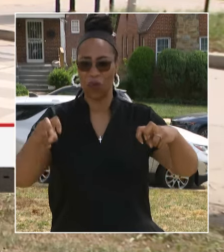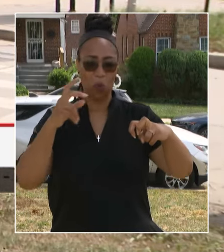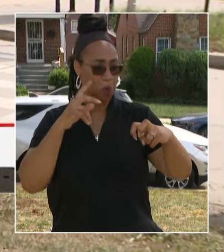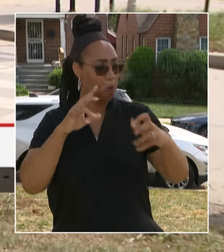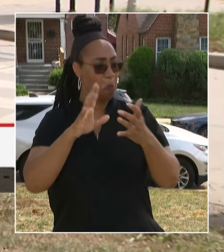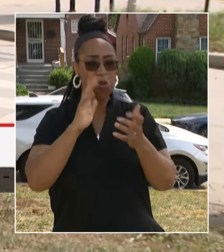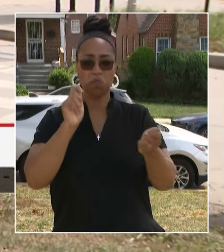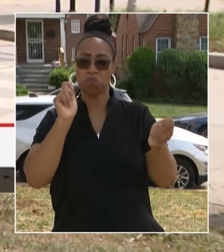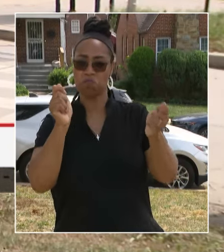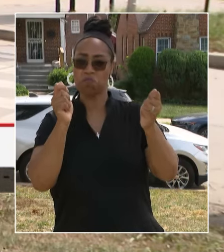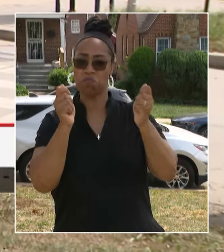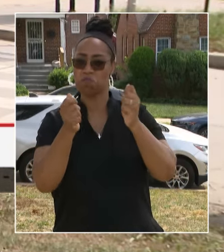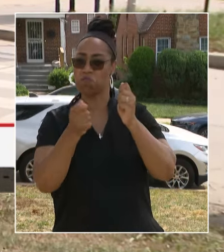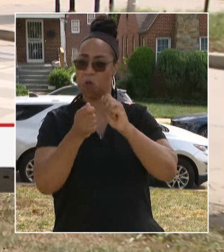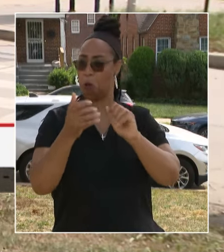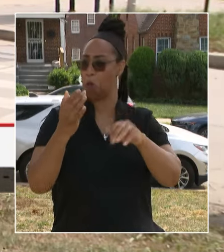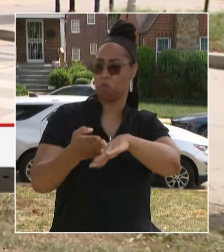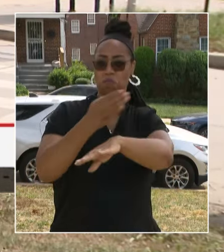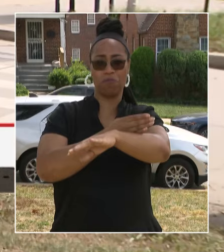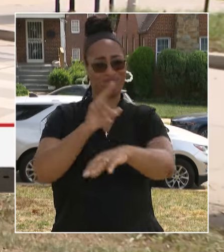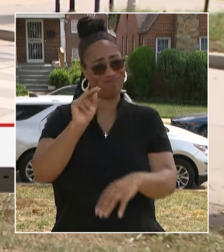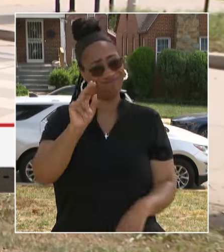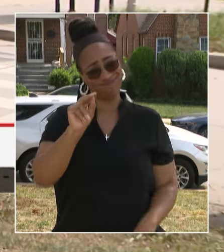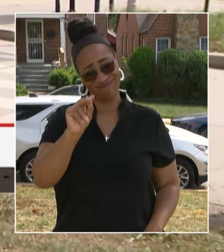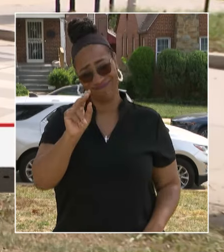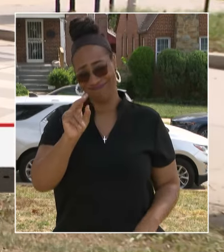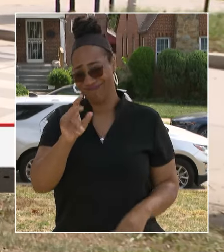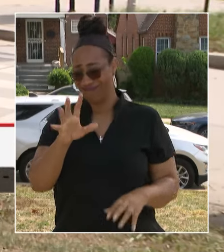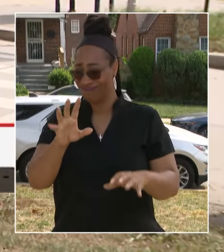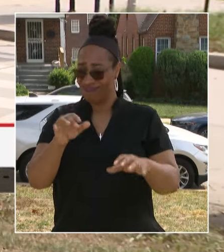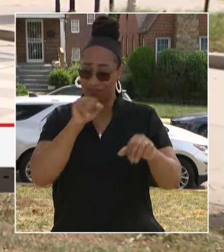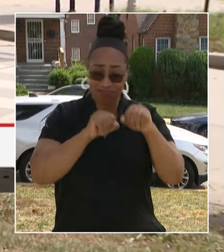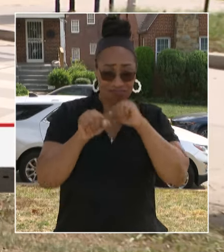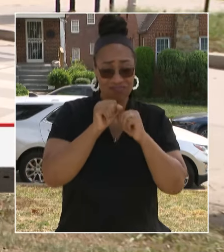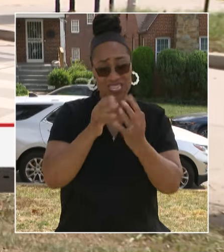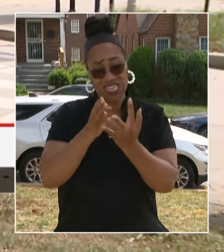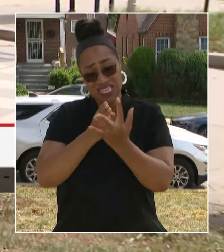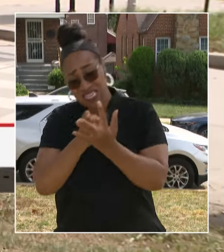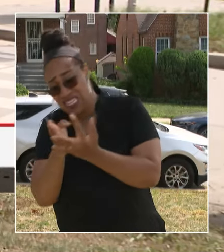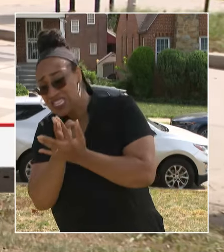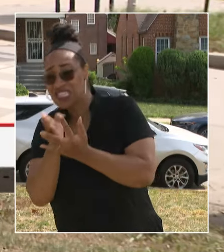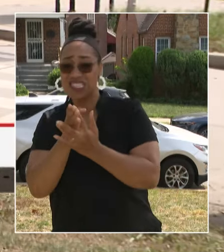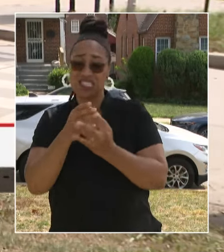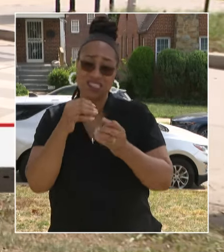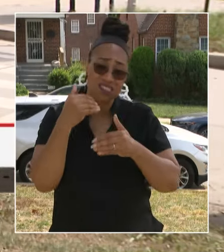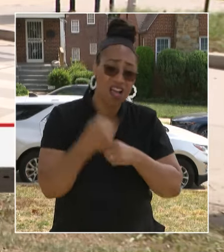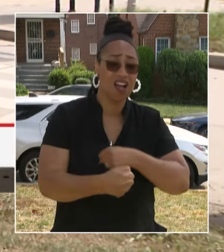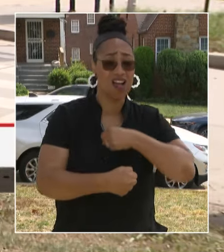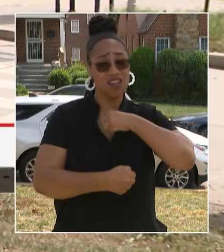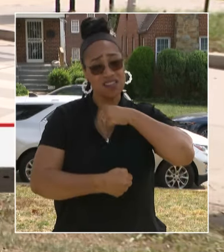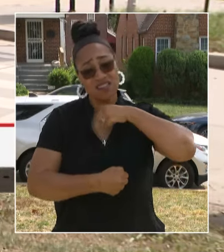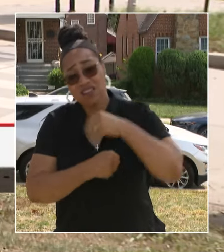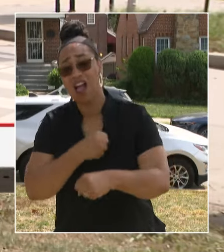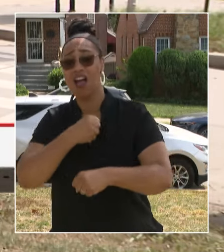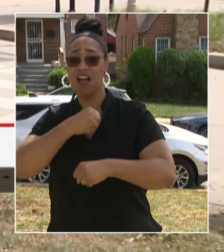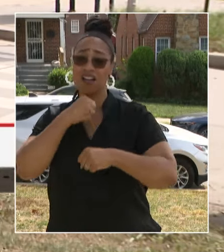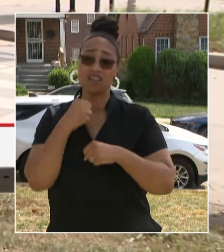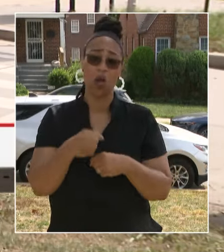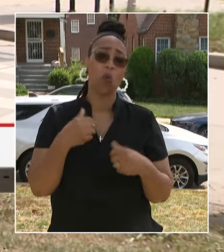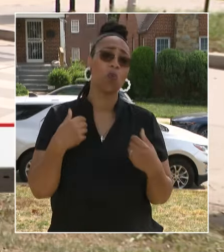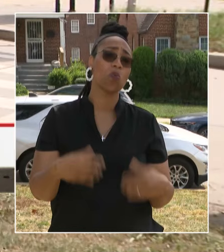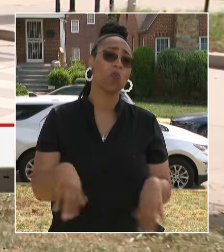think about acknowledging these great people in our history, determined, educated, many